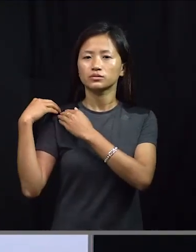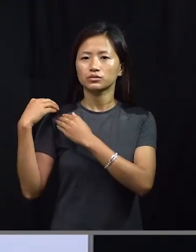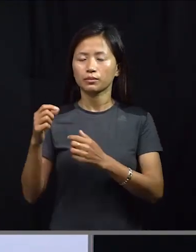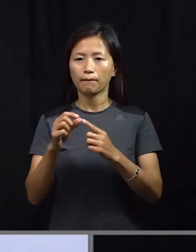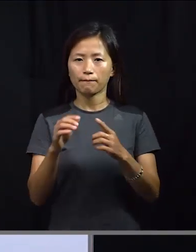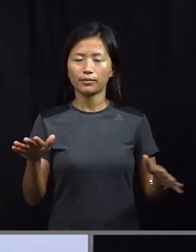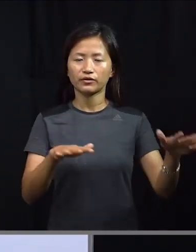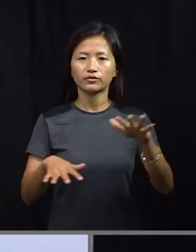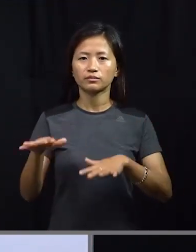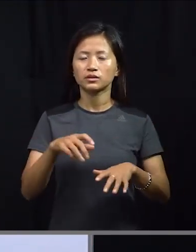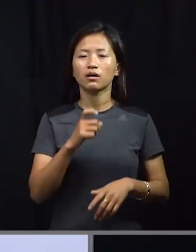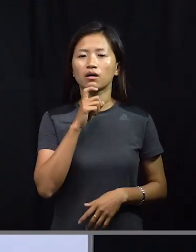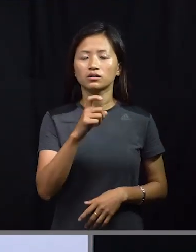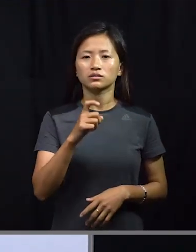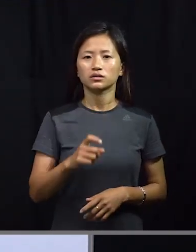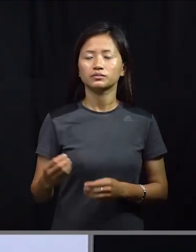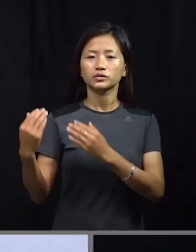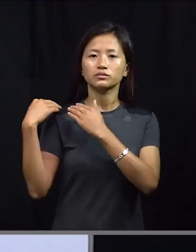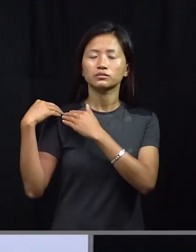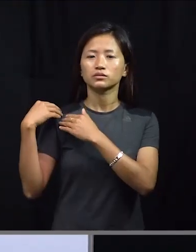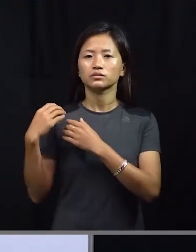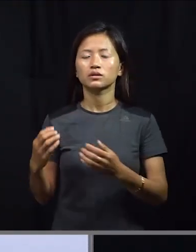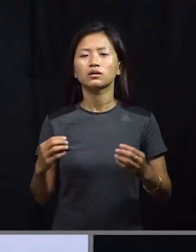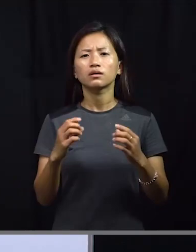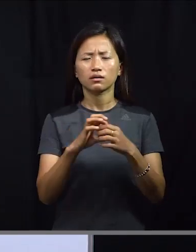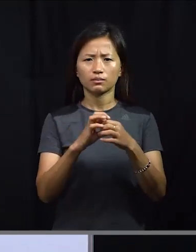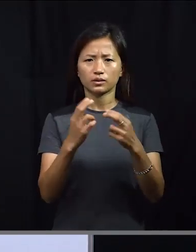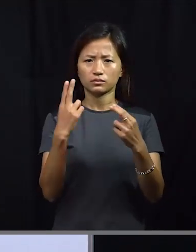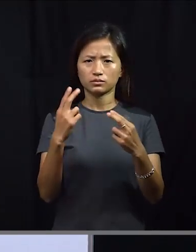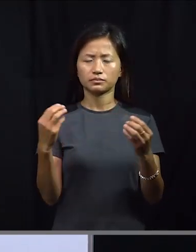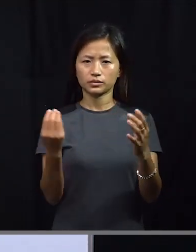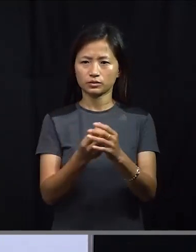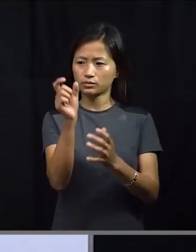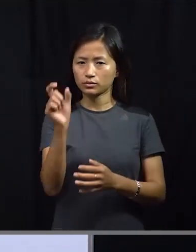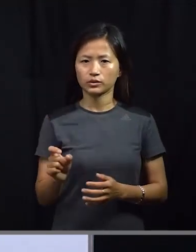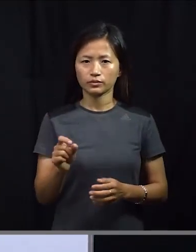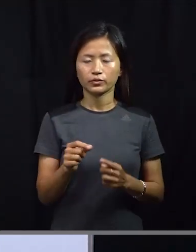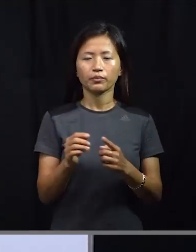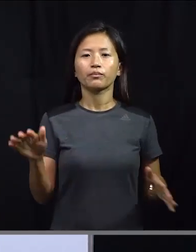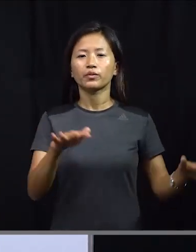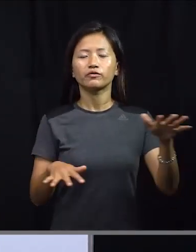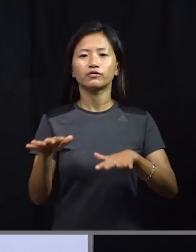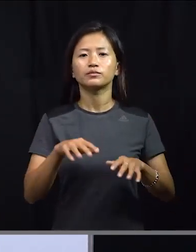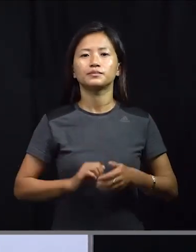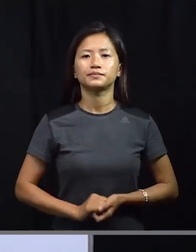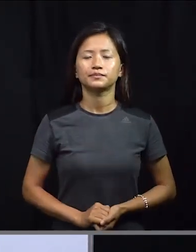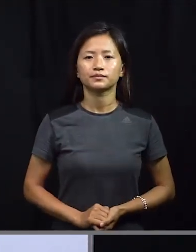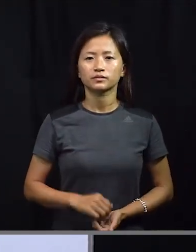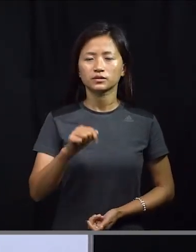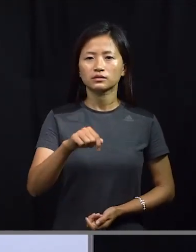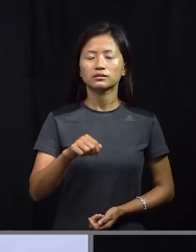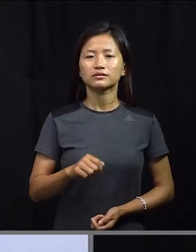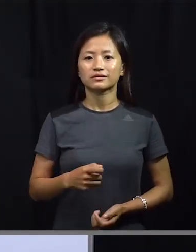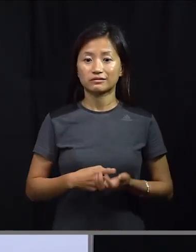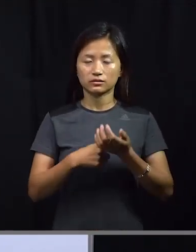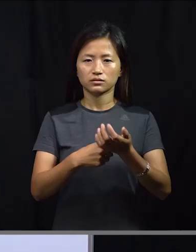Okay, so there are some duties, as a couple, which they have to perform. And this is the reason